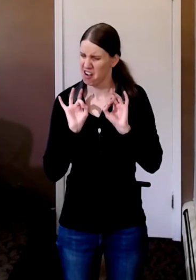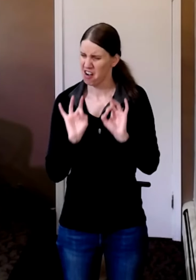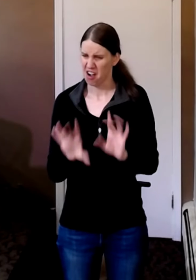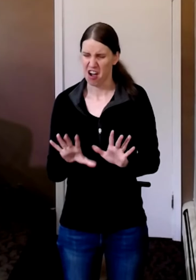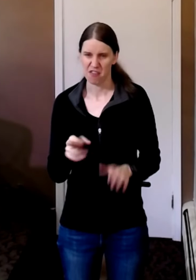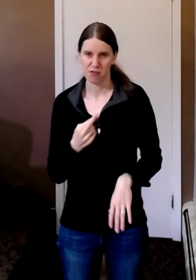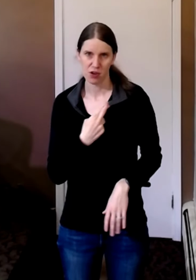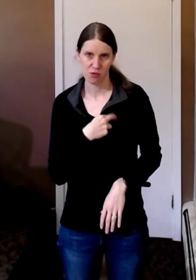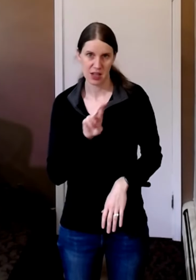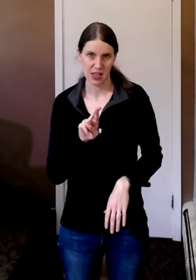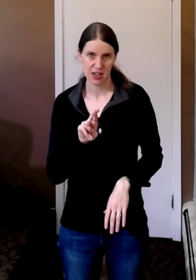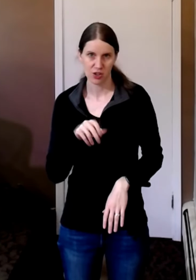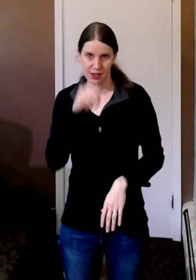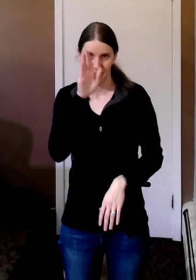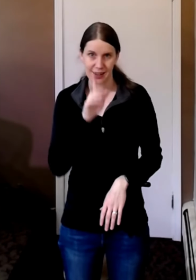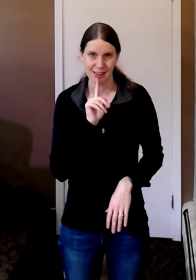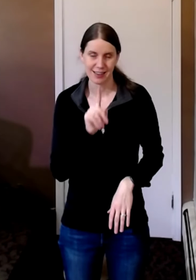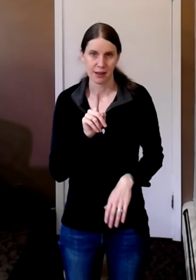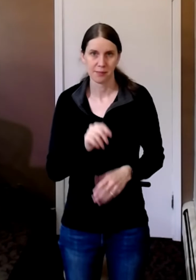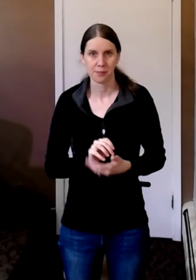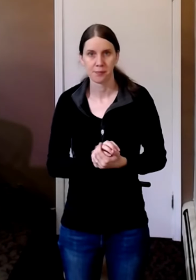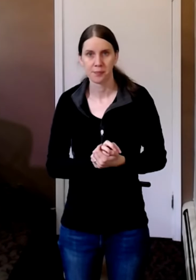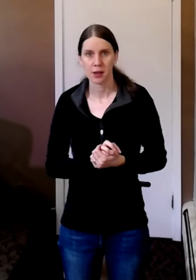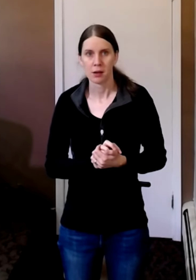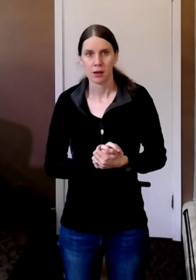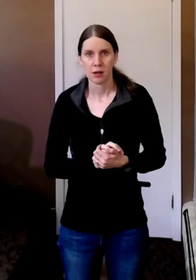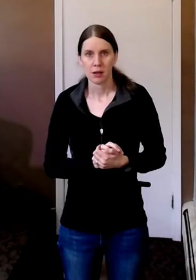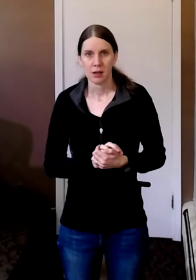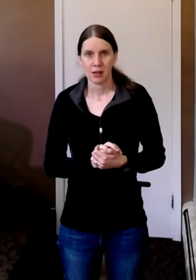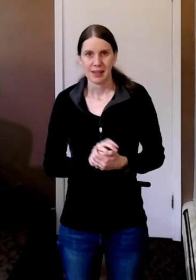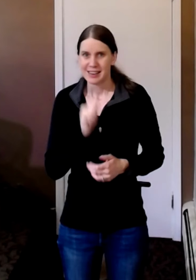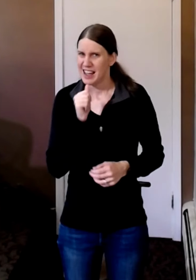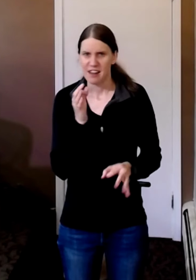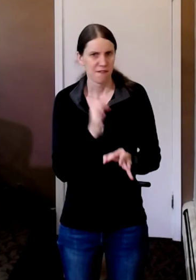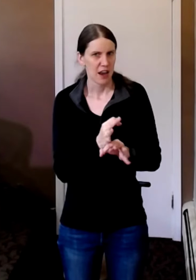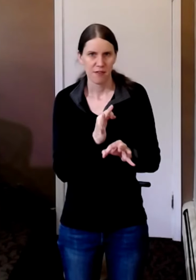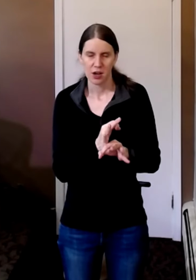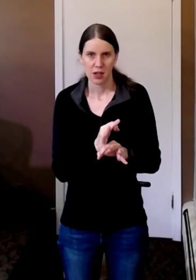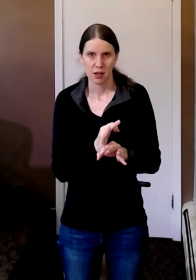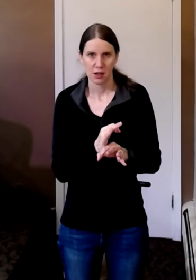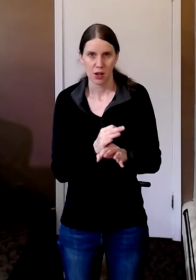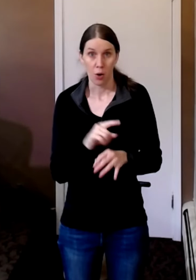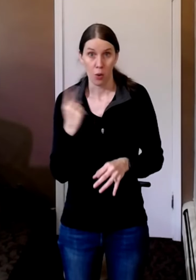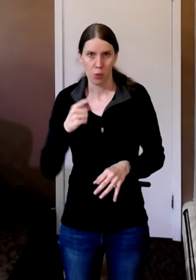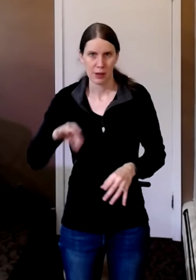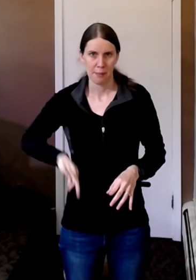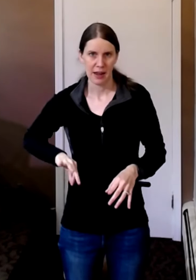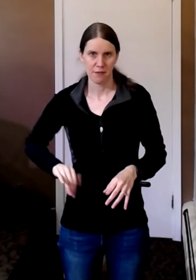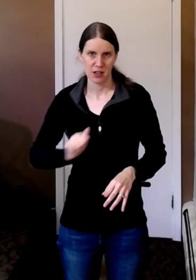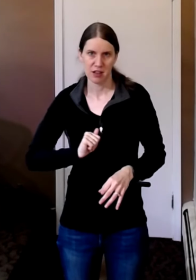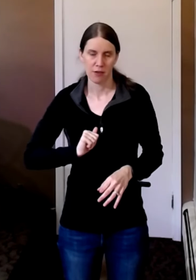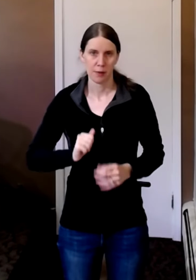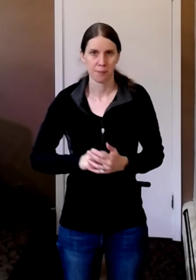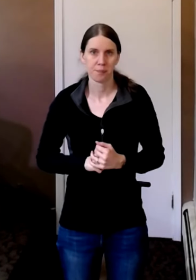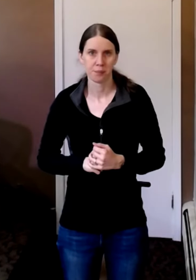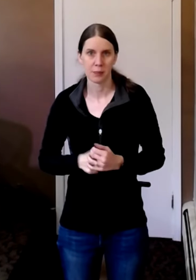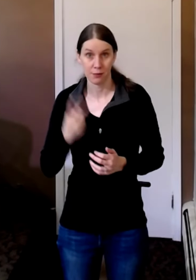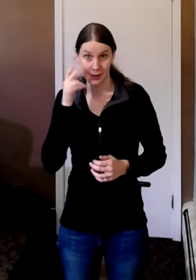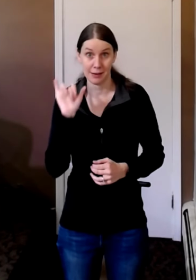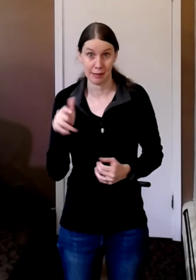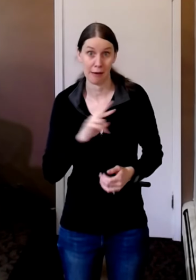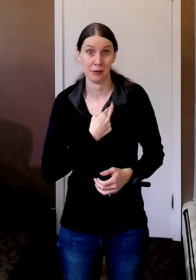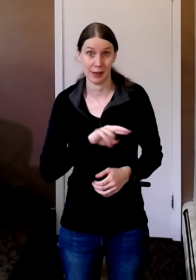religion, as God has named it, okay? It is unfaithful and it is for profit. And we see a